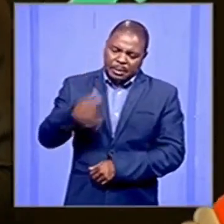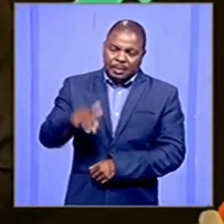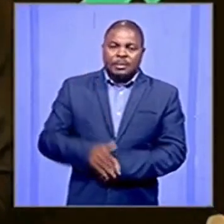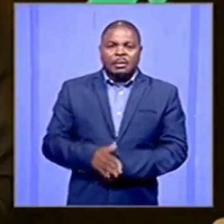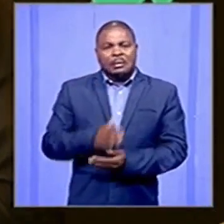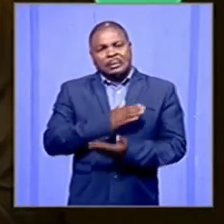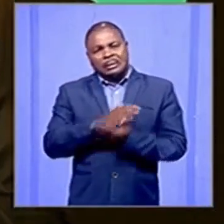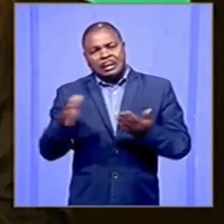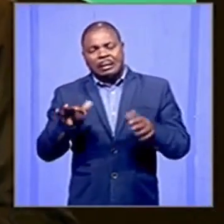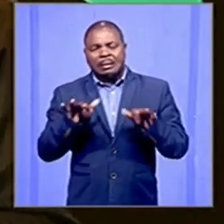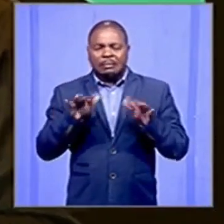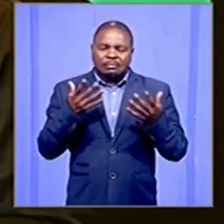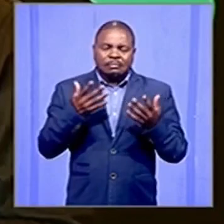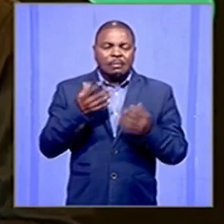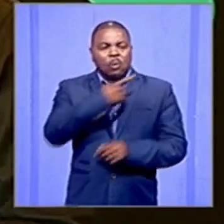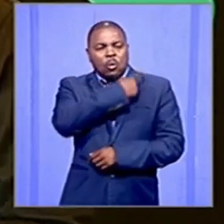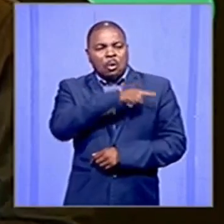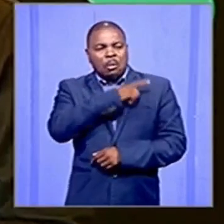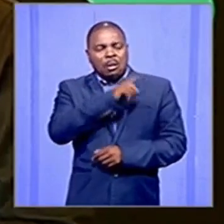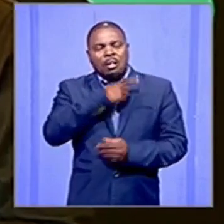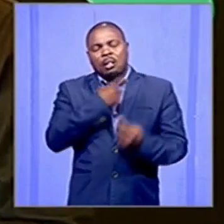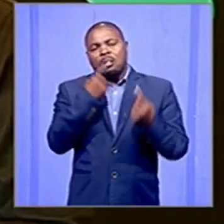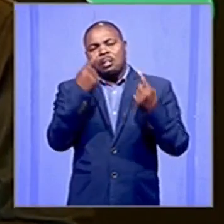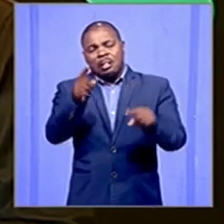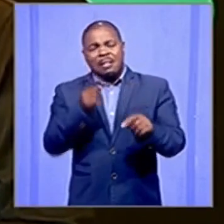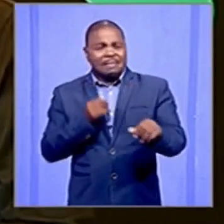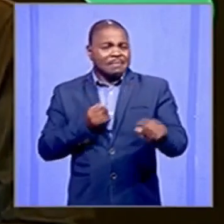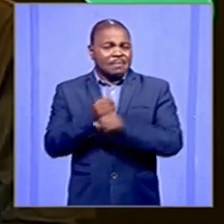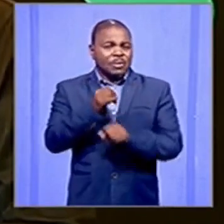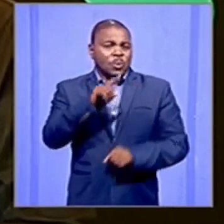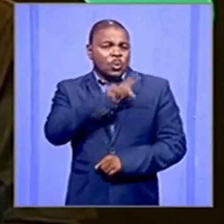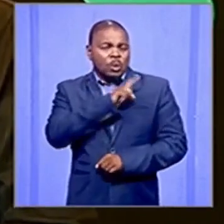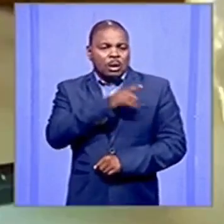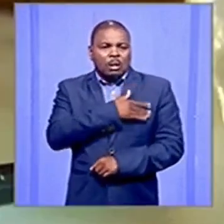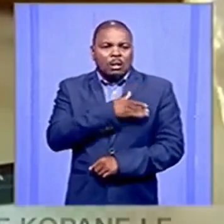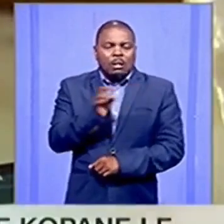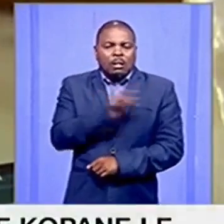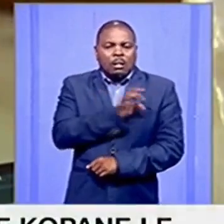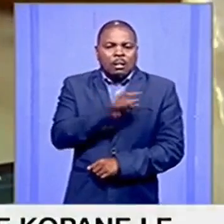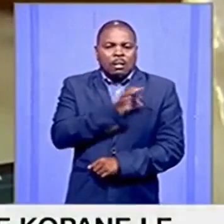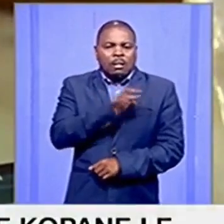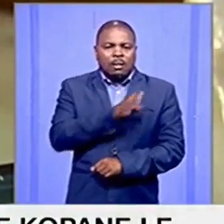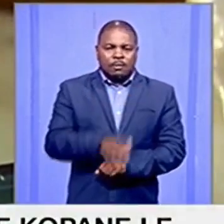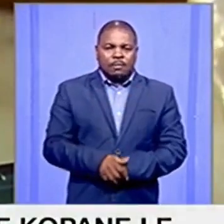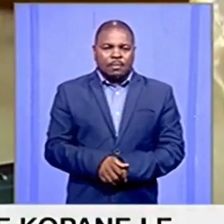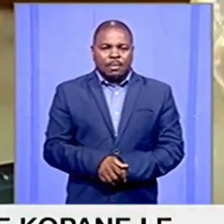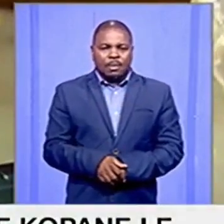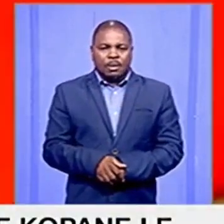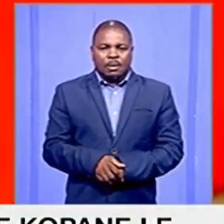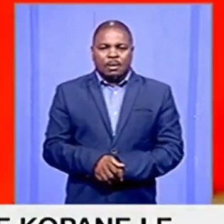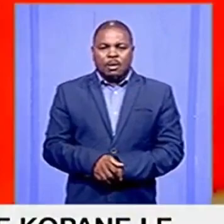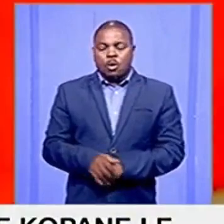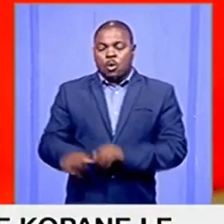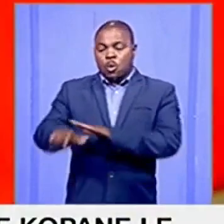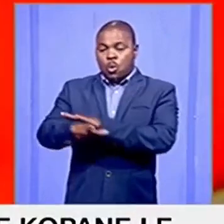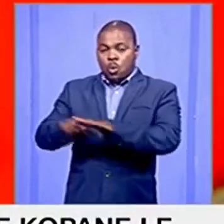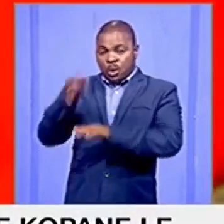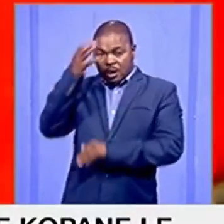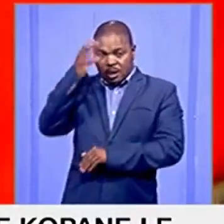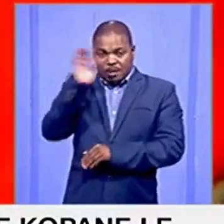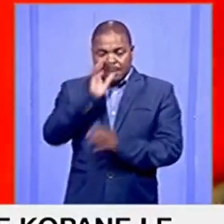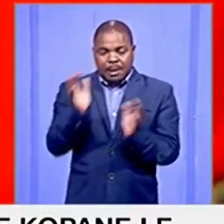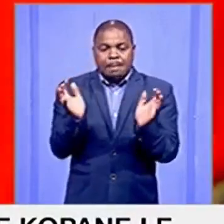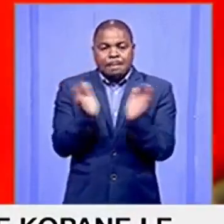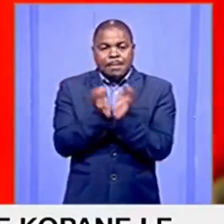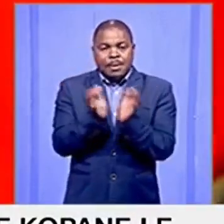tshwanela ke go potla ka sediwa kwa bookelong ka ntlha ya letshogo. Puso selegae e tsenetse kopane ya